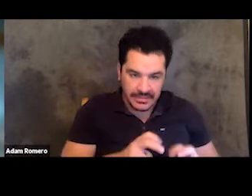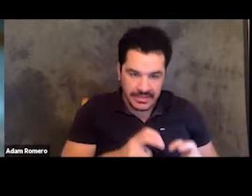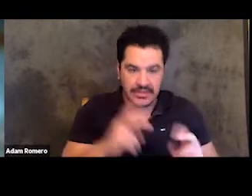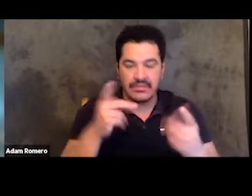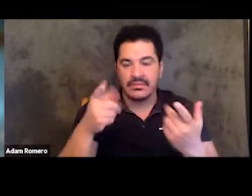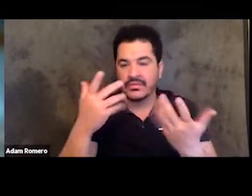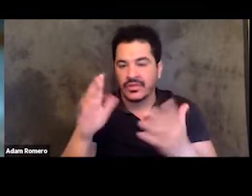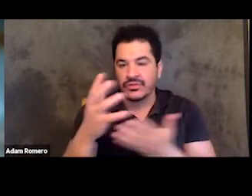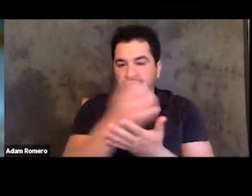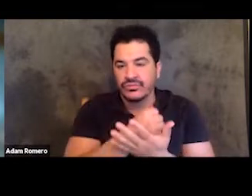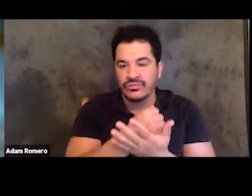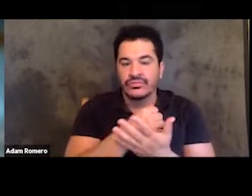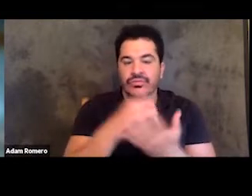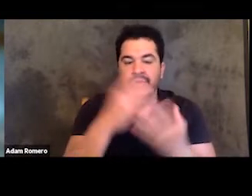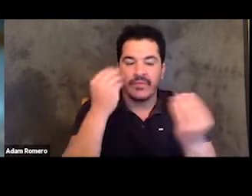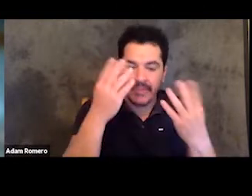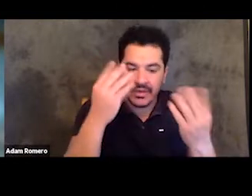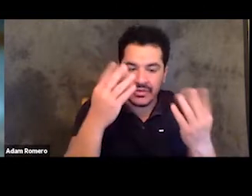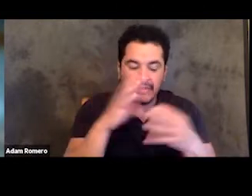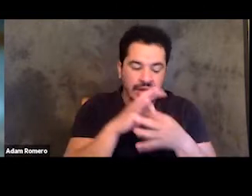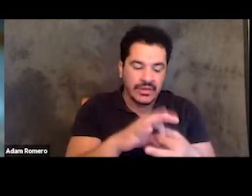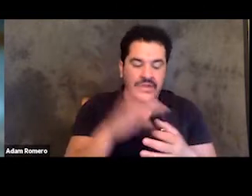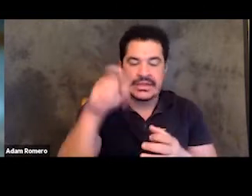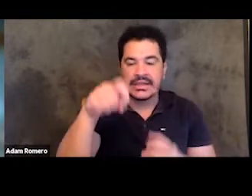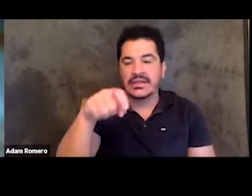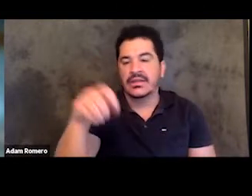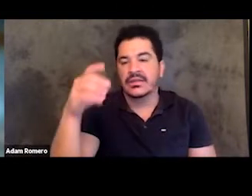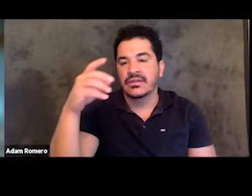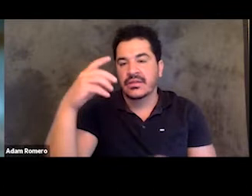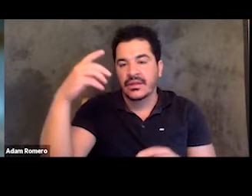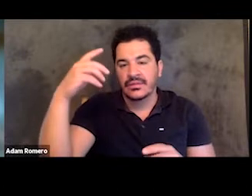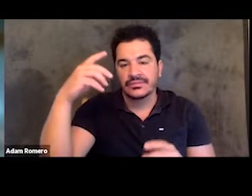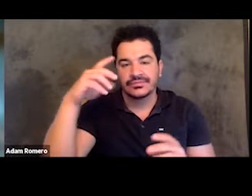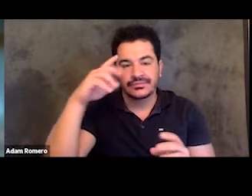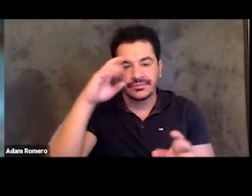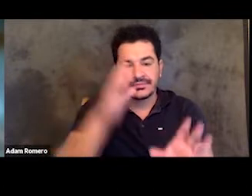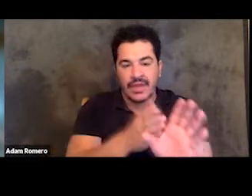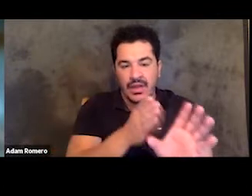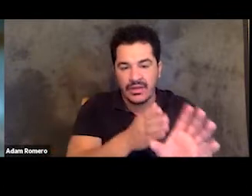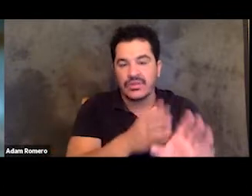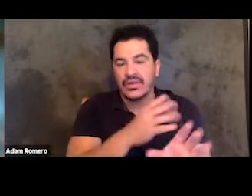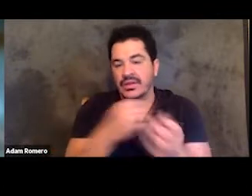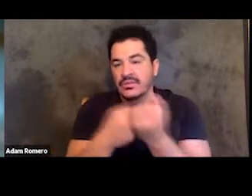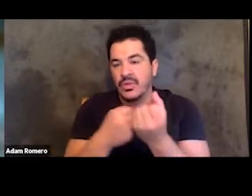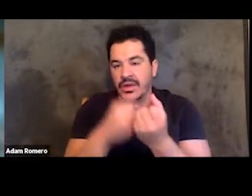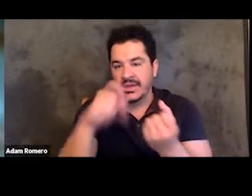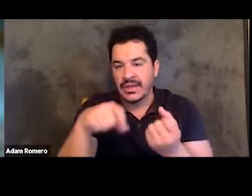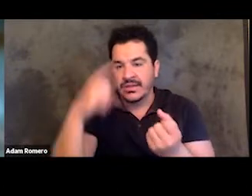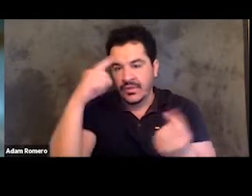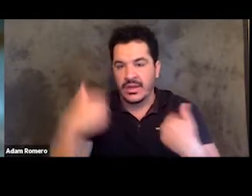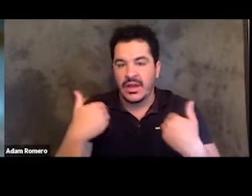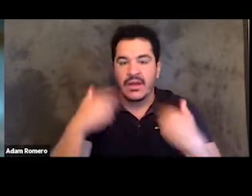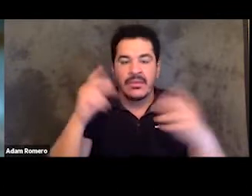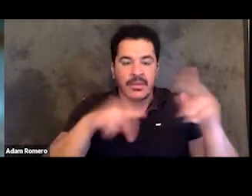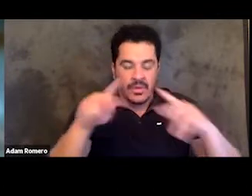the needs for mental health, the psychosocial support needs within the community amongst the youth, then you would move on to designing your